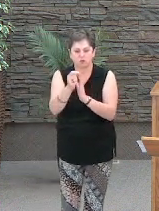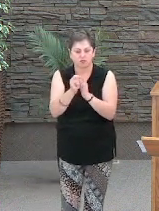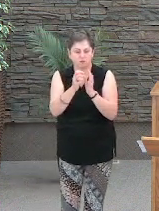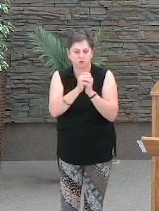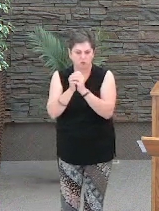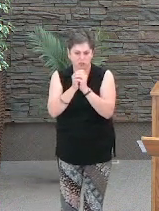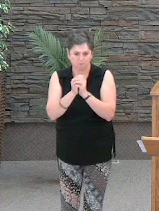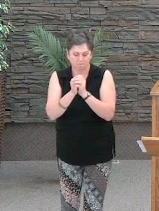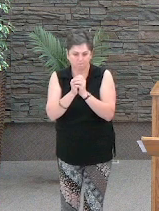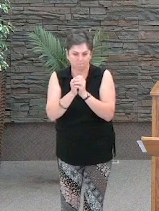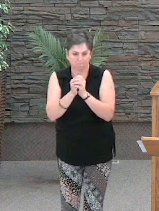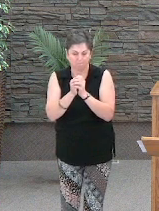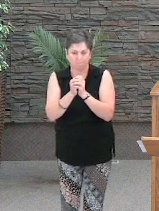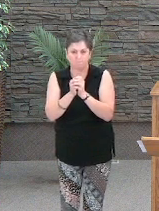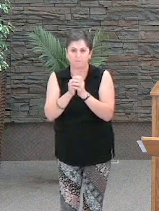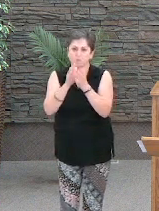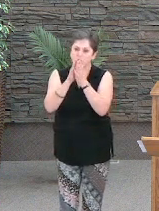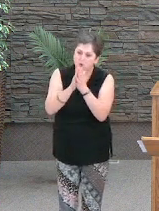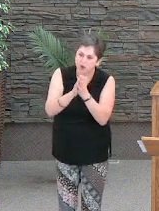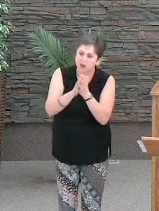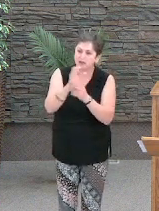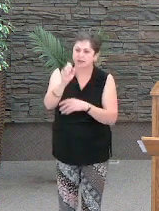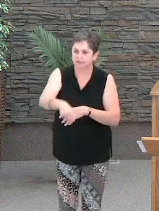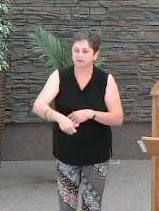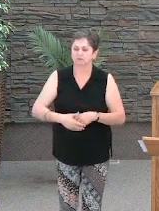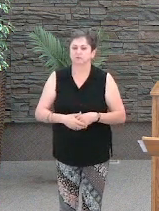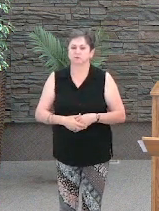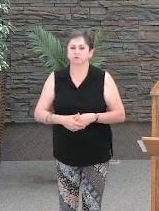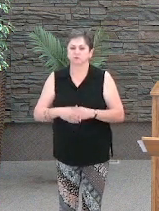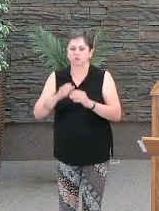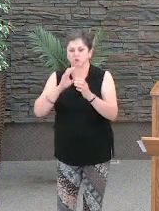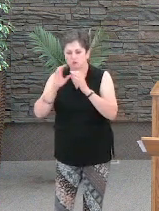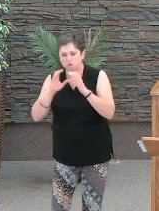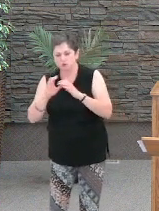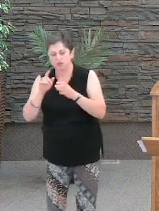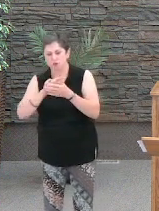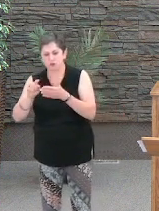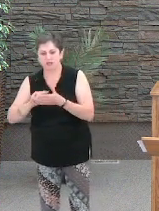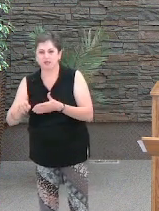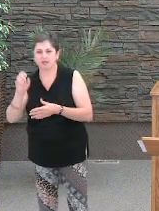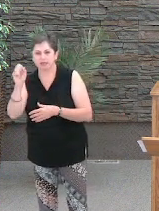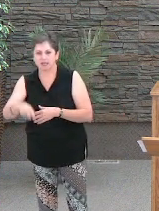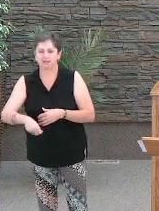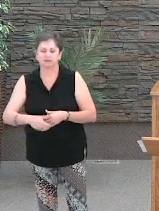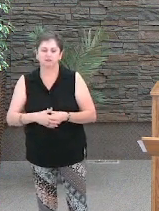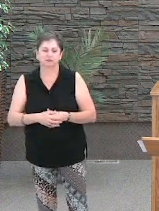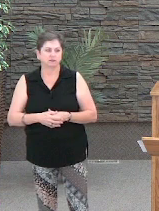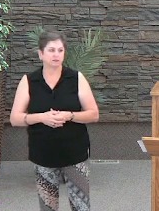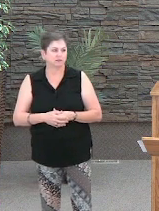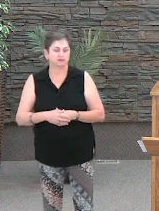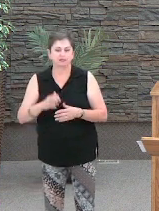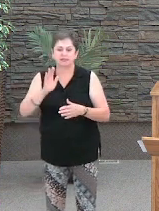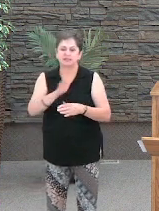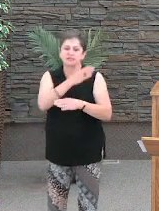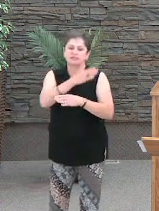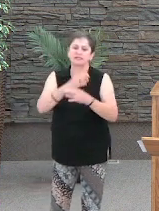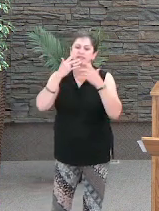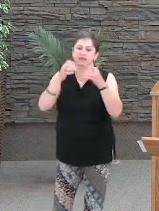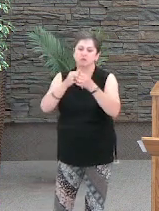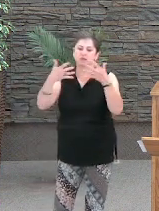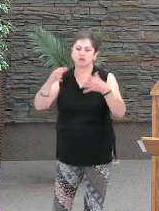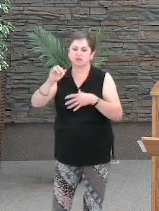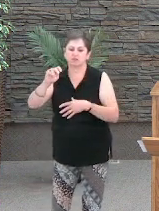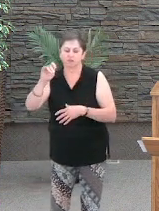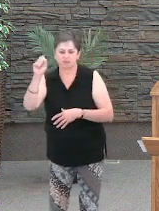came to worship. Praying, yes. Communing weekly, yes. Singing without